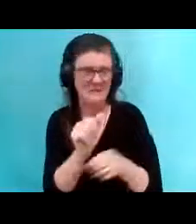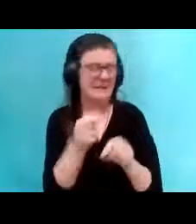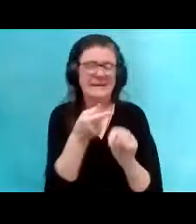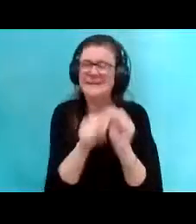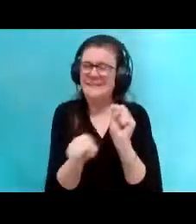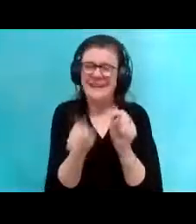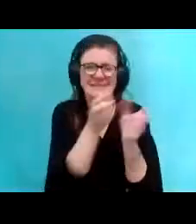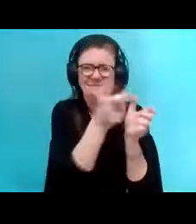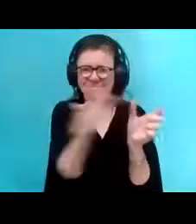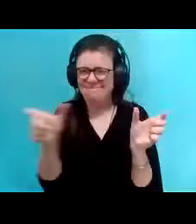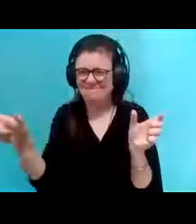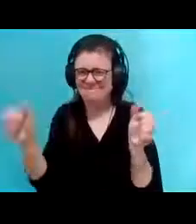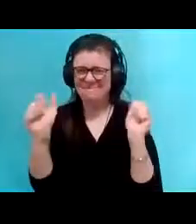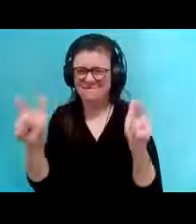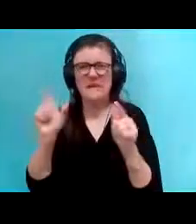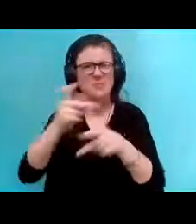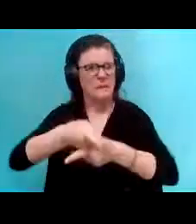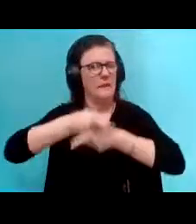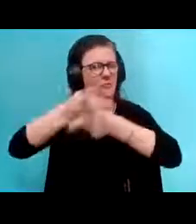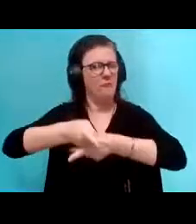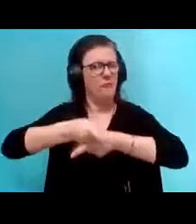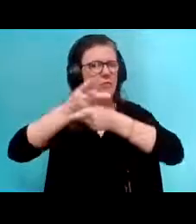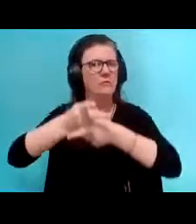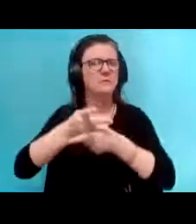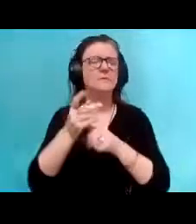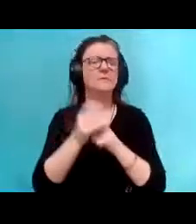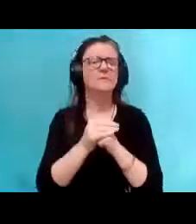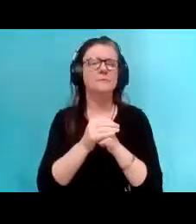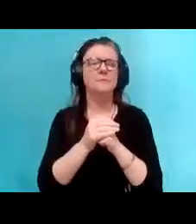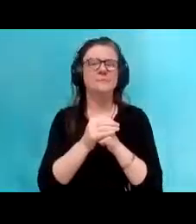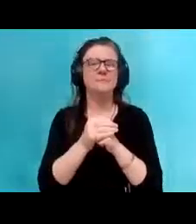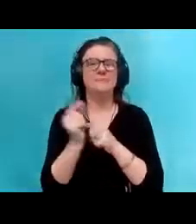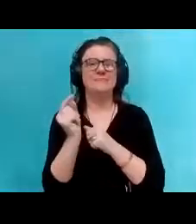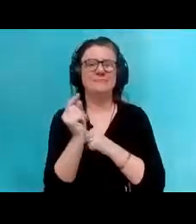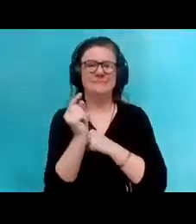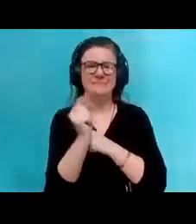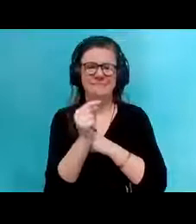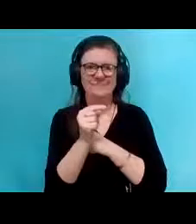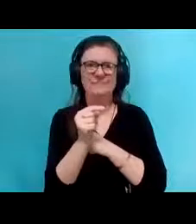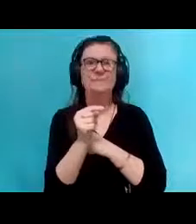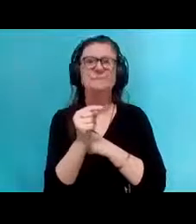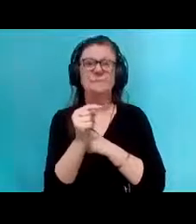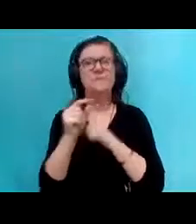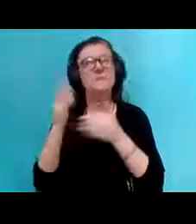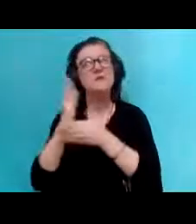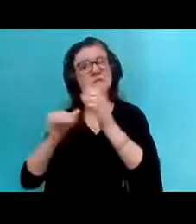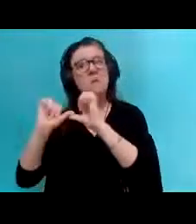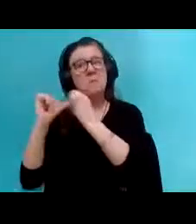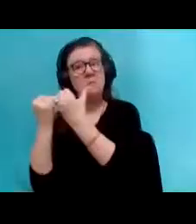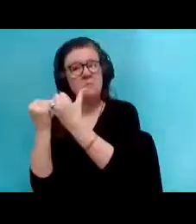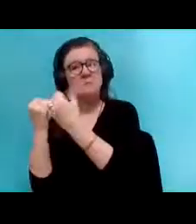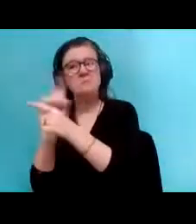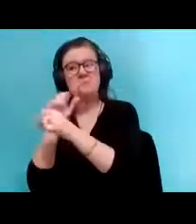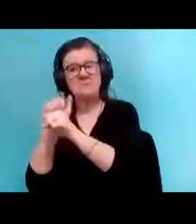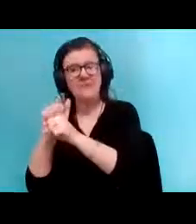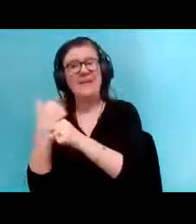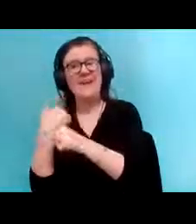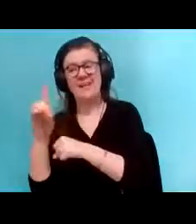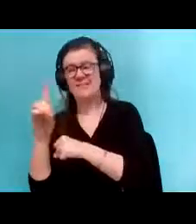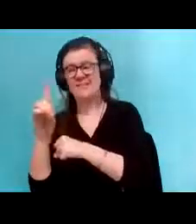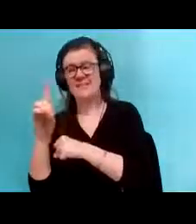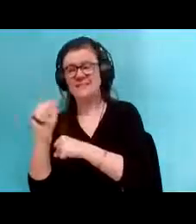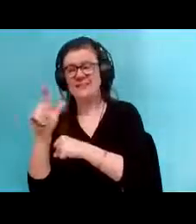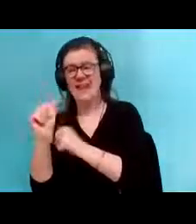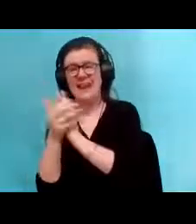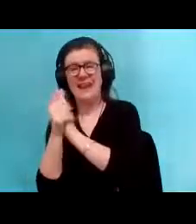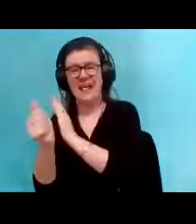enforced methodologically unsound. This therefore requires within agencies someone with data analysis skills to lead this process